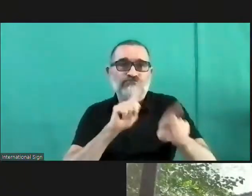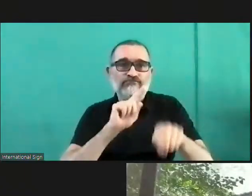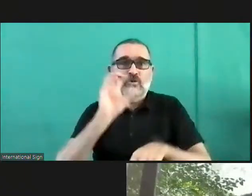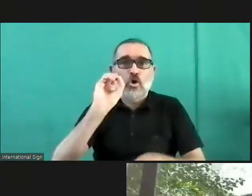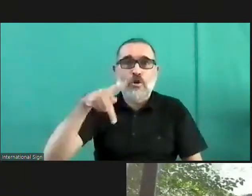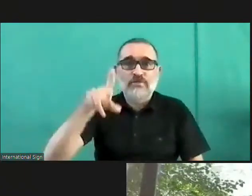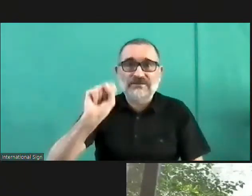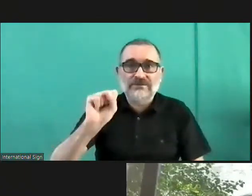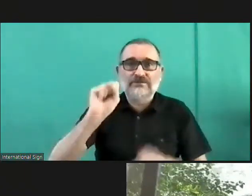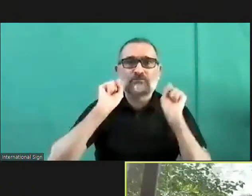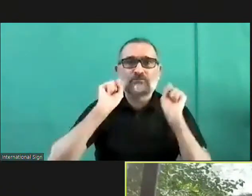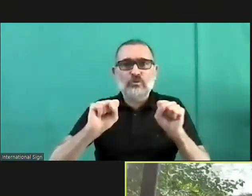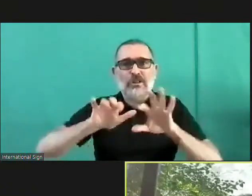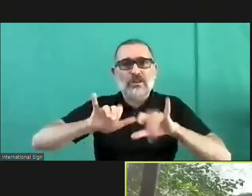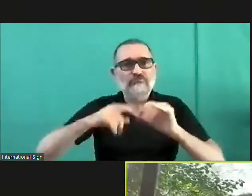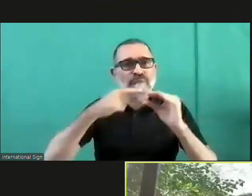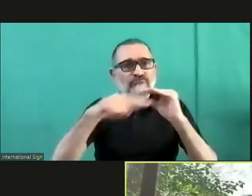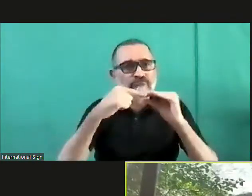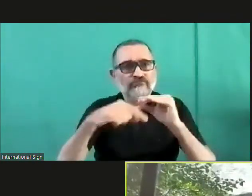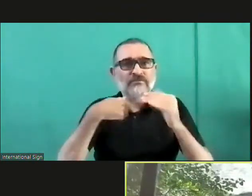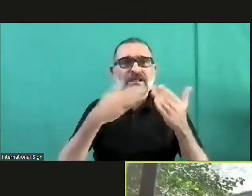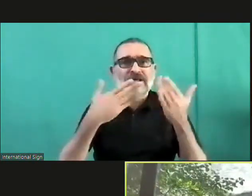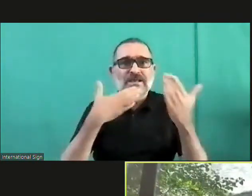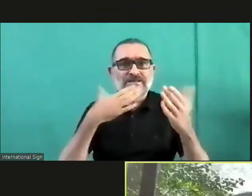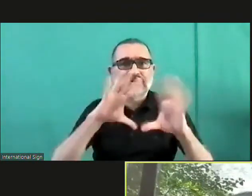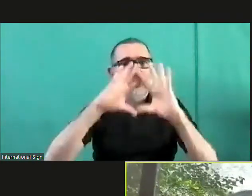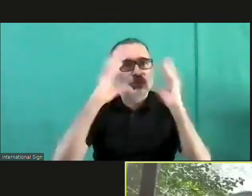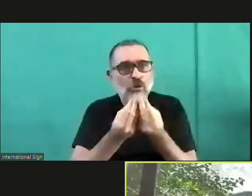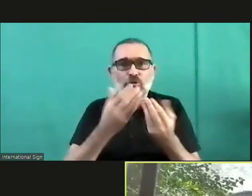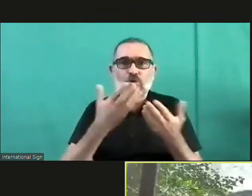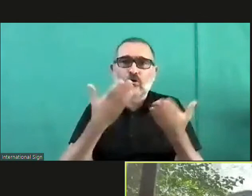Thank you, everyone, and enjoy your afternoon. Thank you.